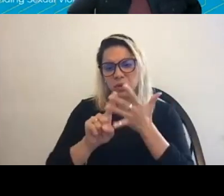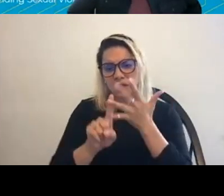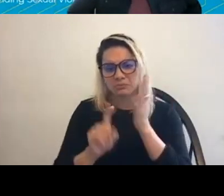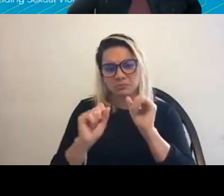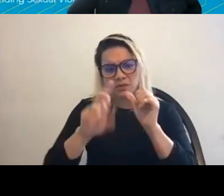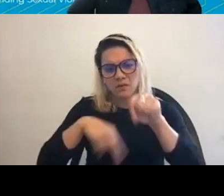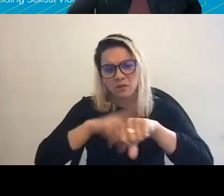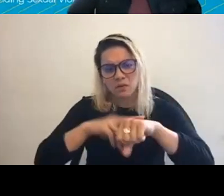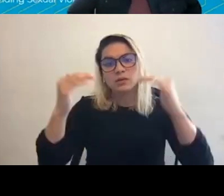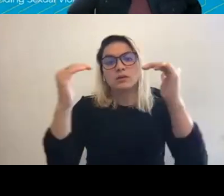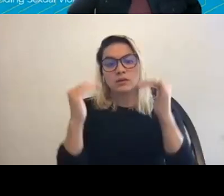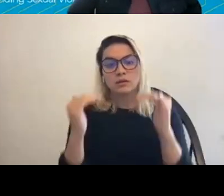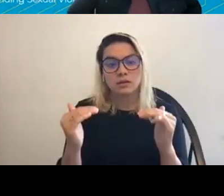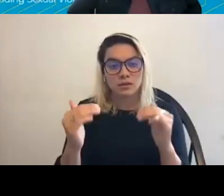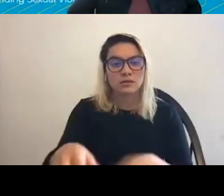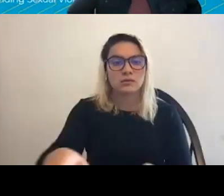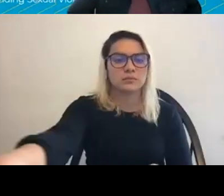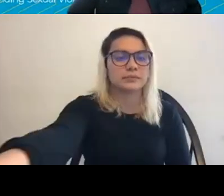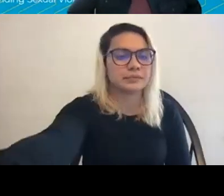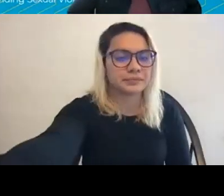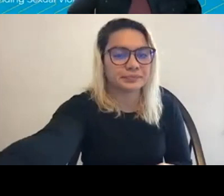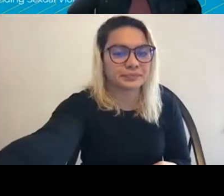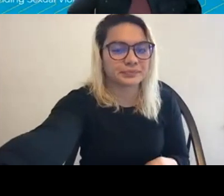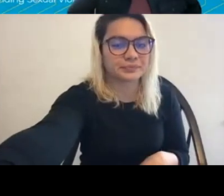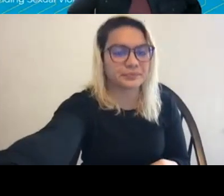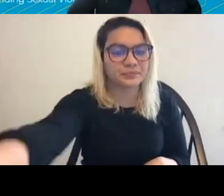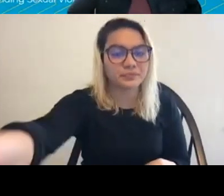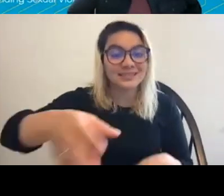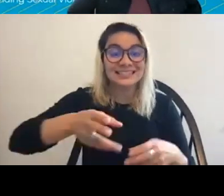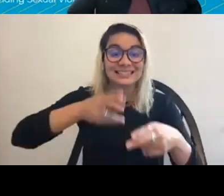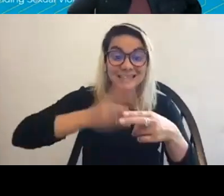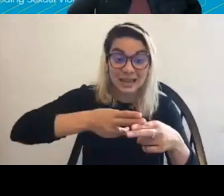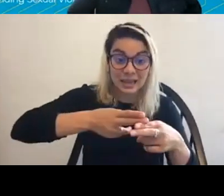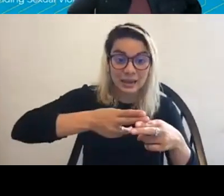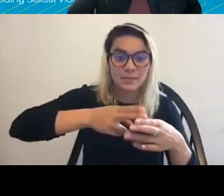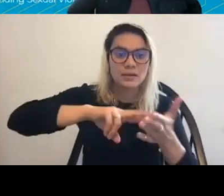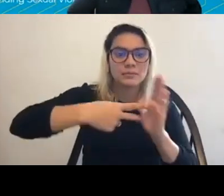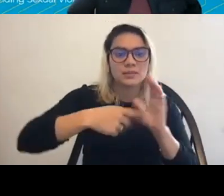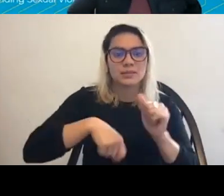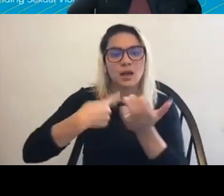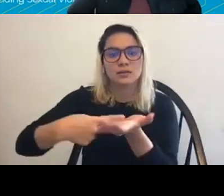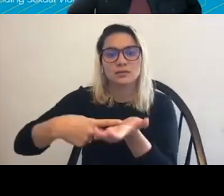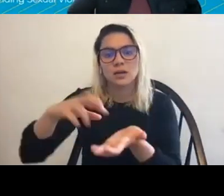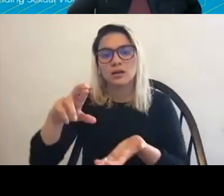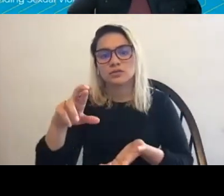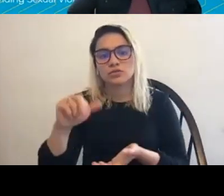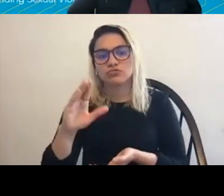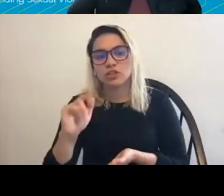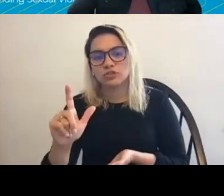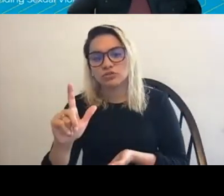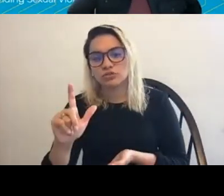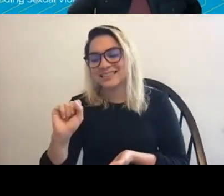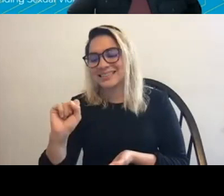and genderized scapegoating that happens, the fueling of divisions, and the ways in which that actually harms all of